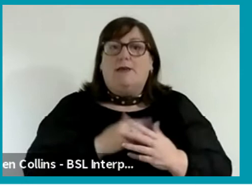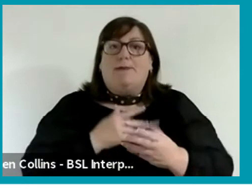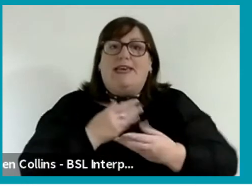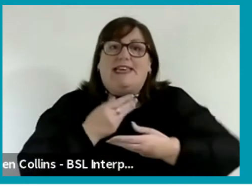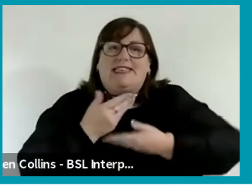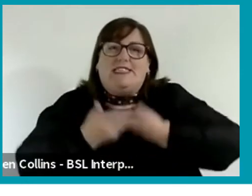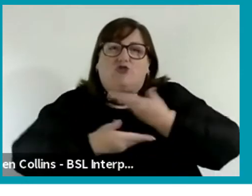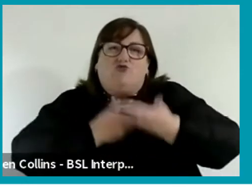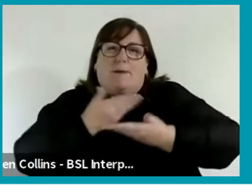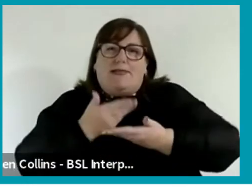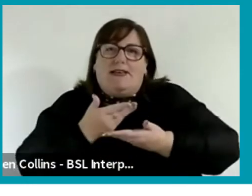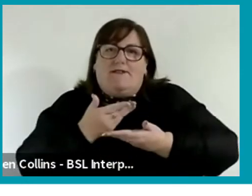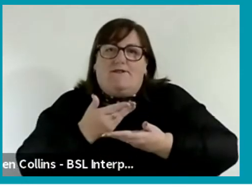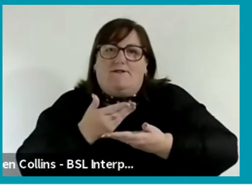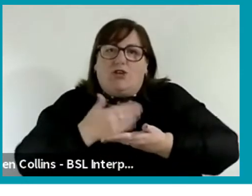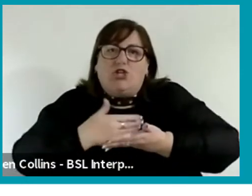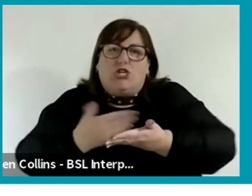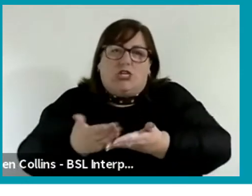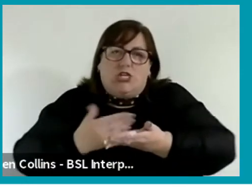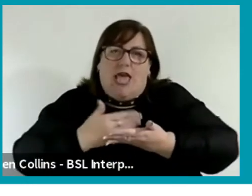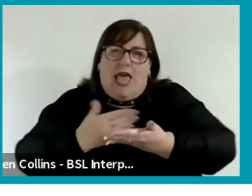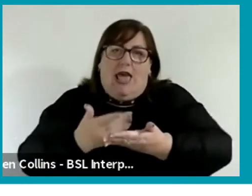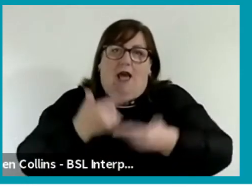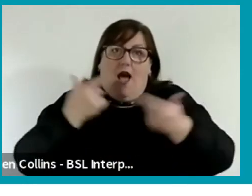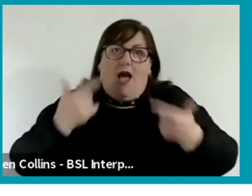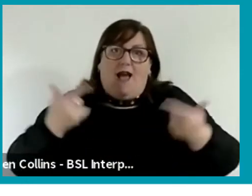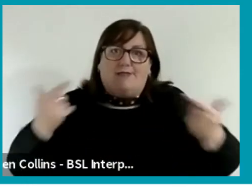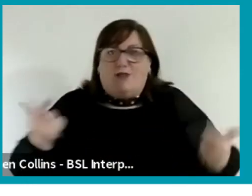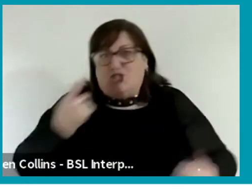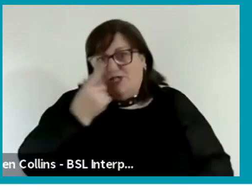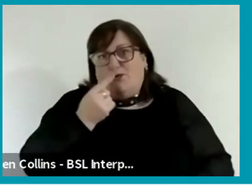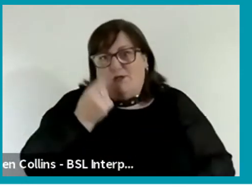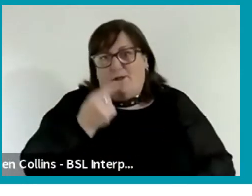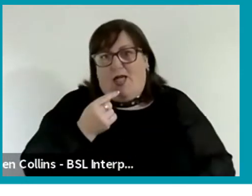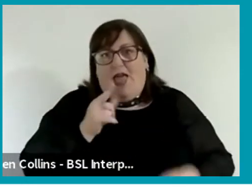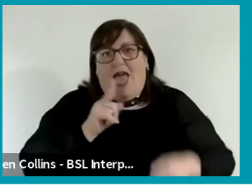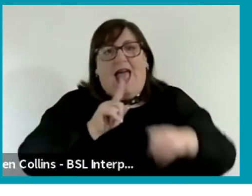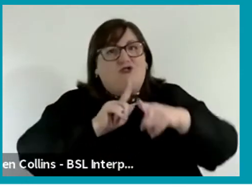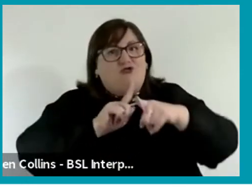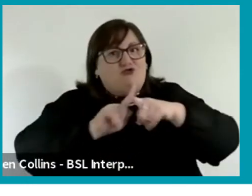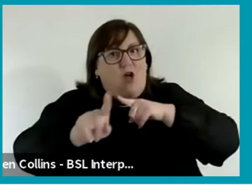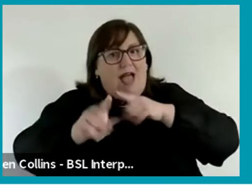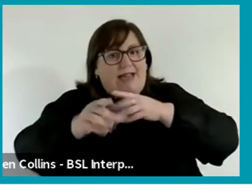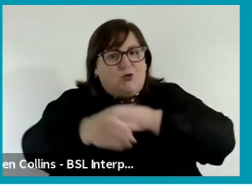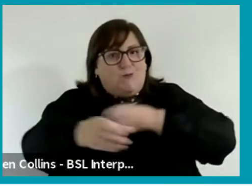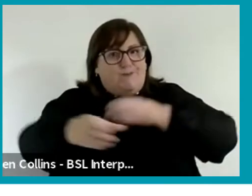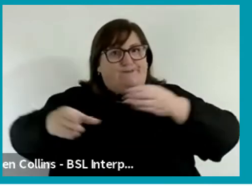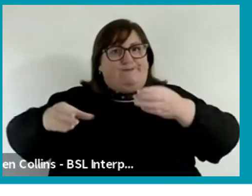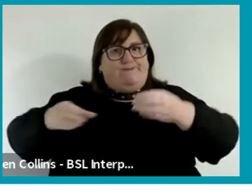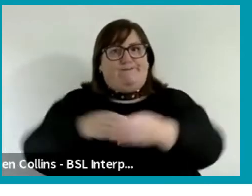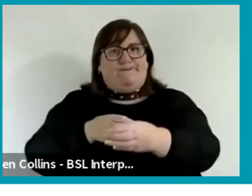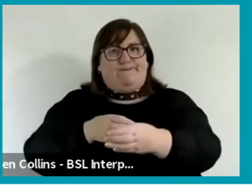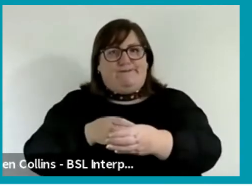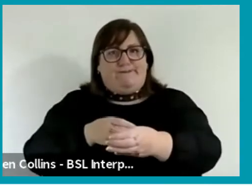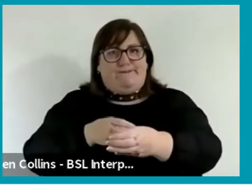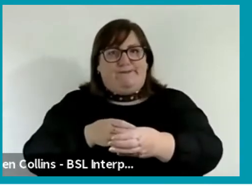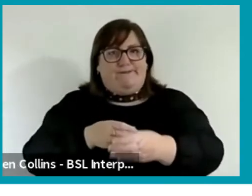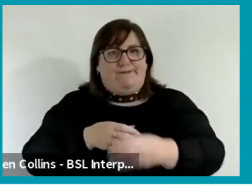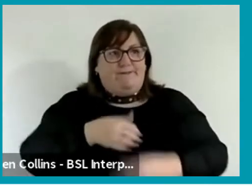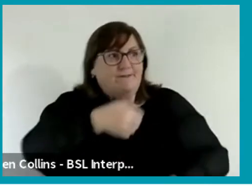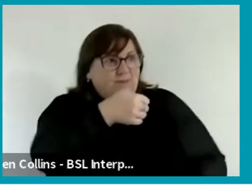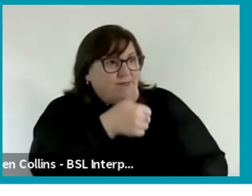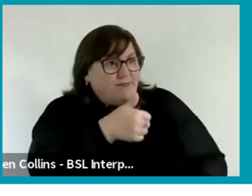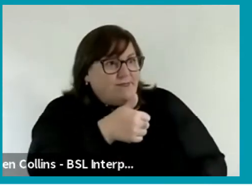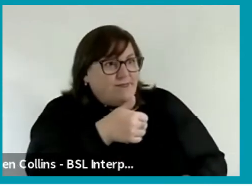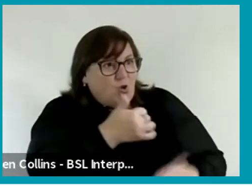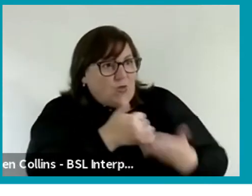much as possible, and try to put yourself in shoes of someone on the other side of the screen. These are great tips. These are excellent tips.